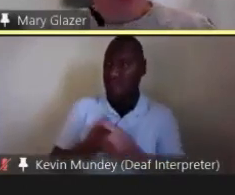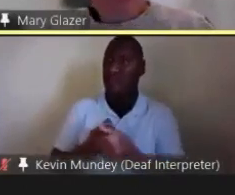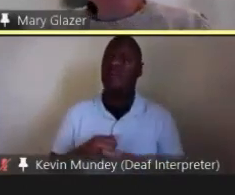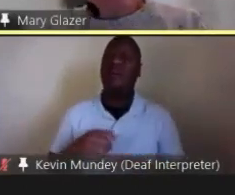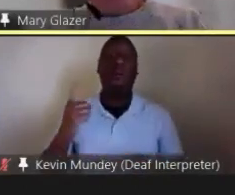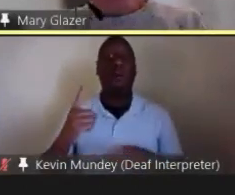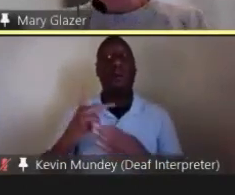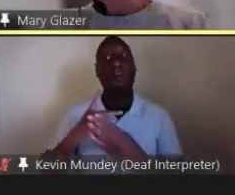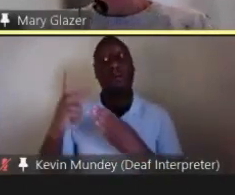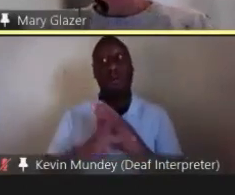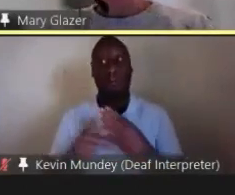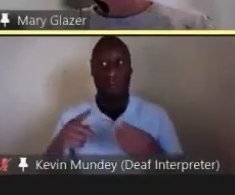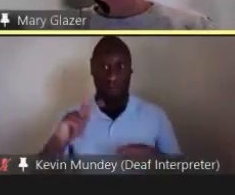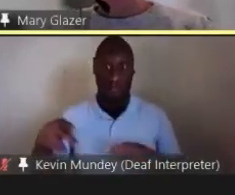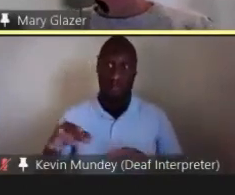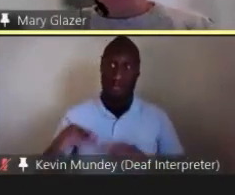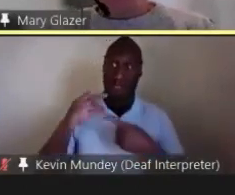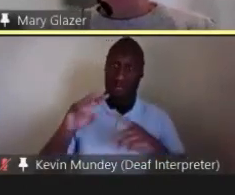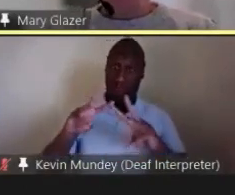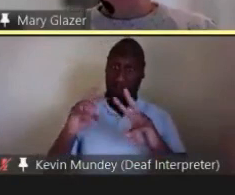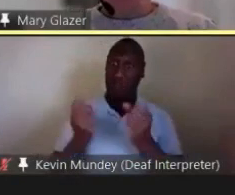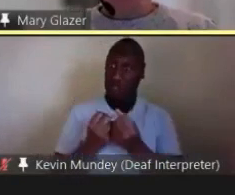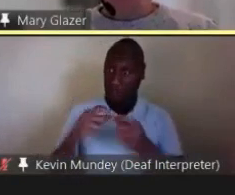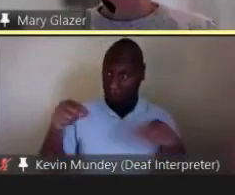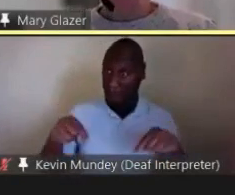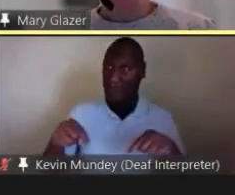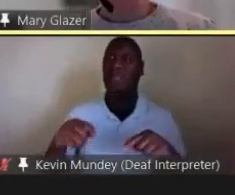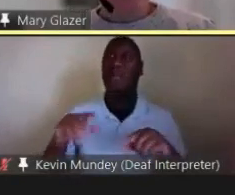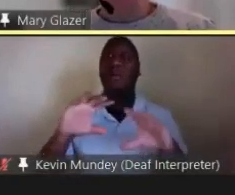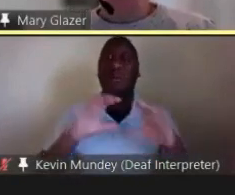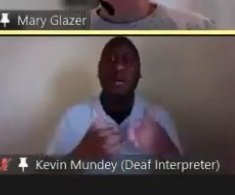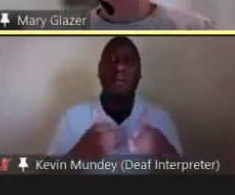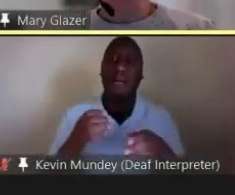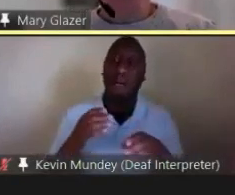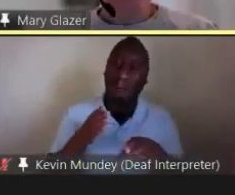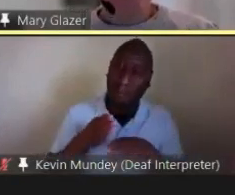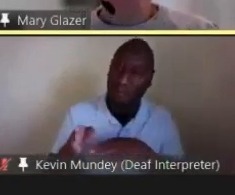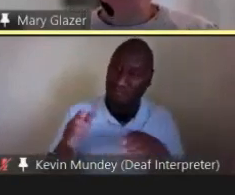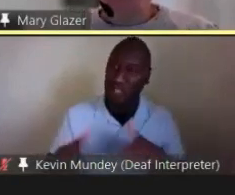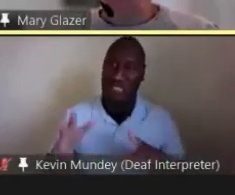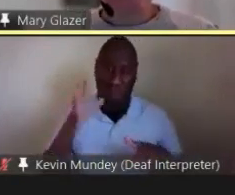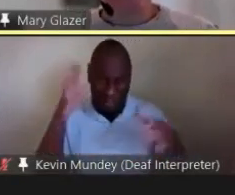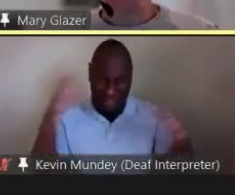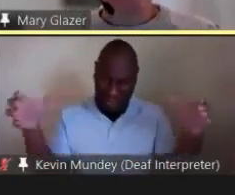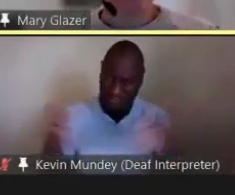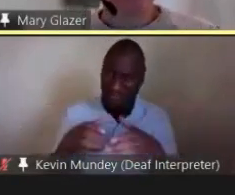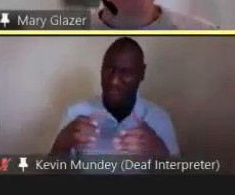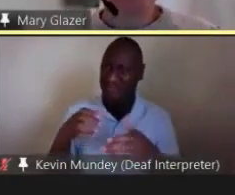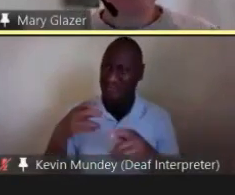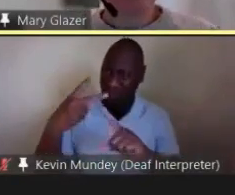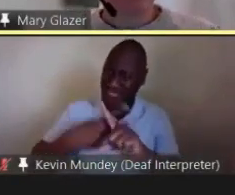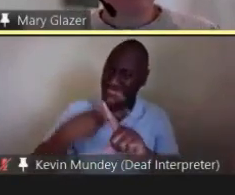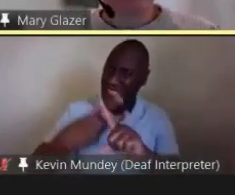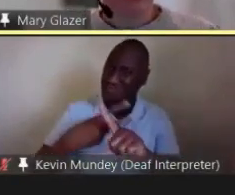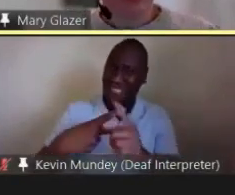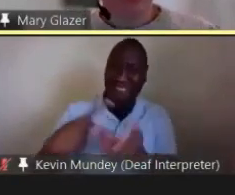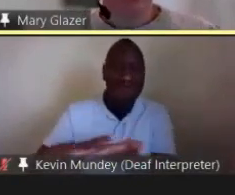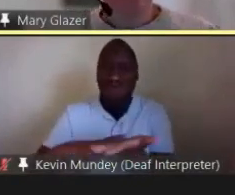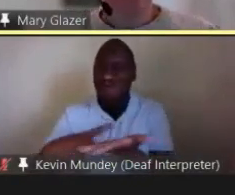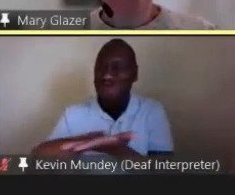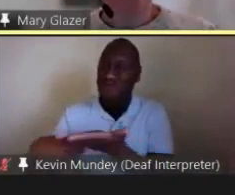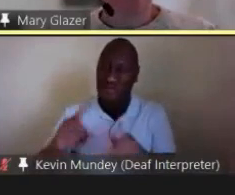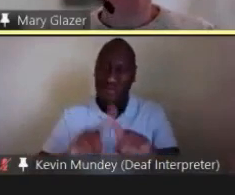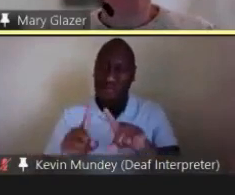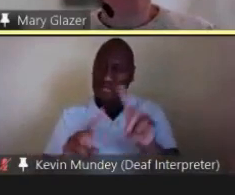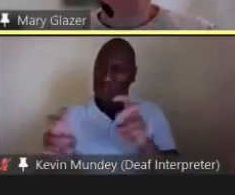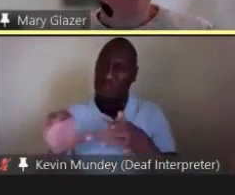Consortium. This is a group of professionals and parents who meet every 2 months to discuss different issues related to